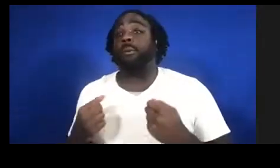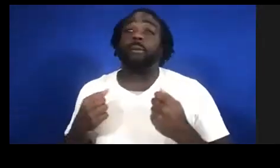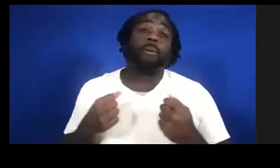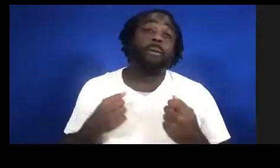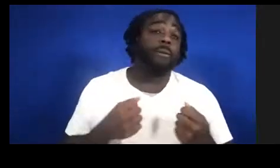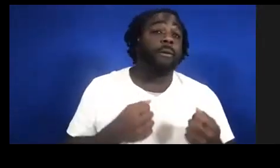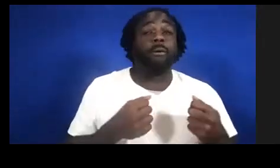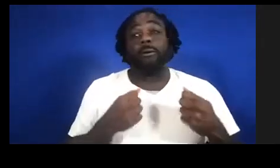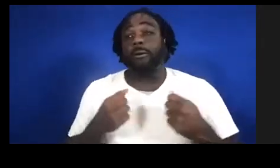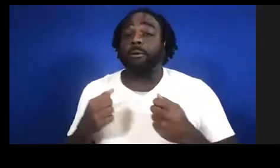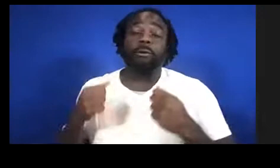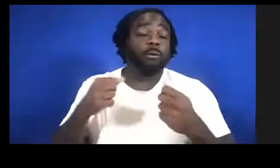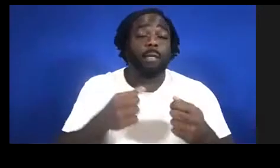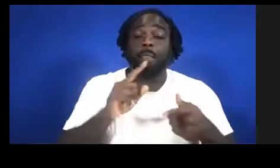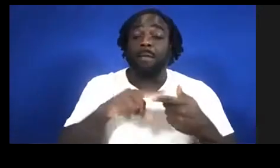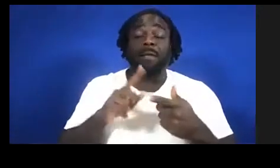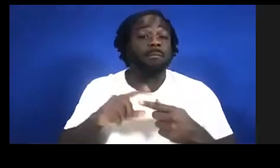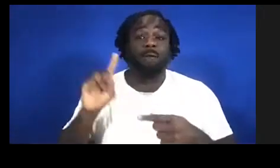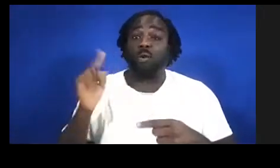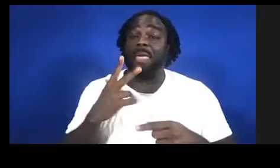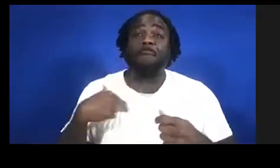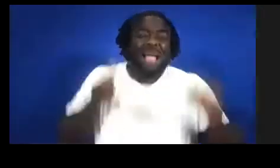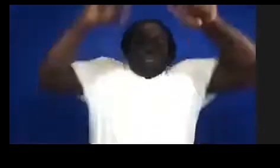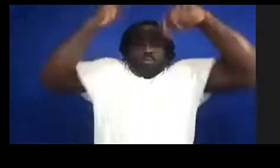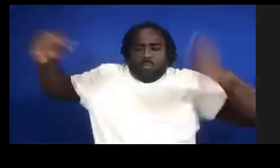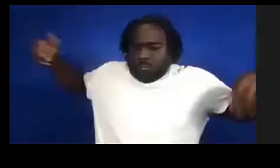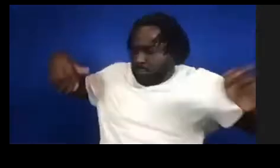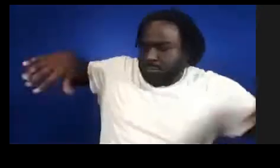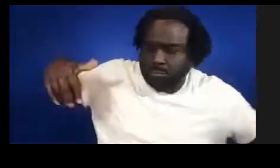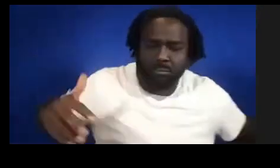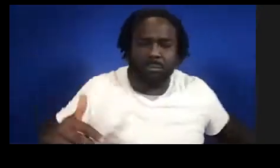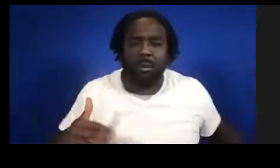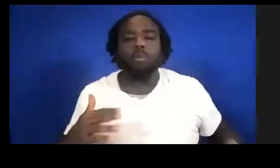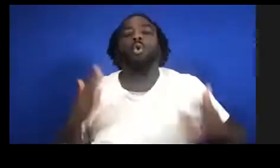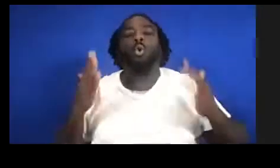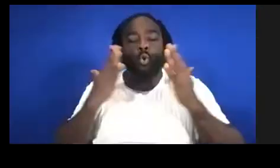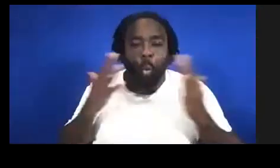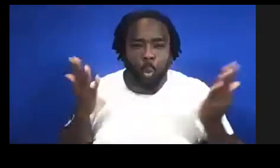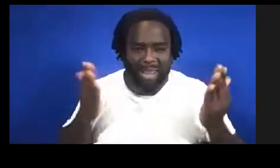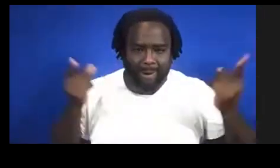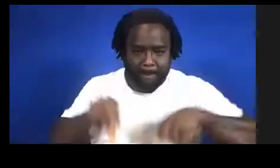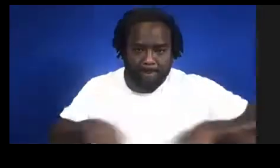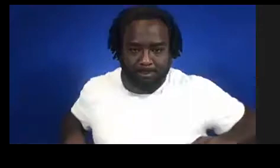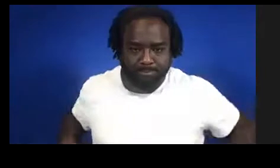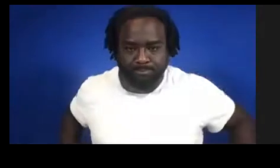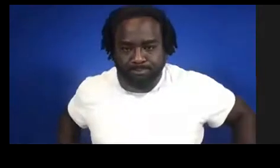windy roads, doing my thing. And then before I knew it,